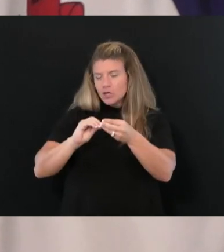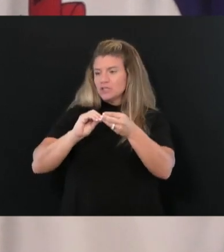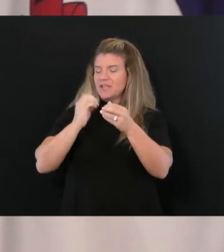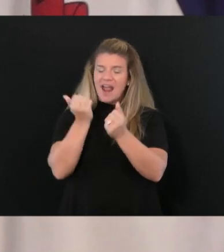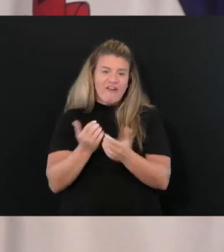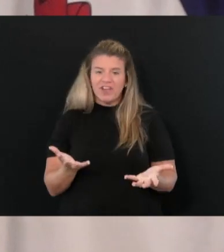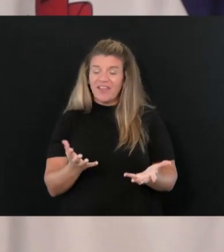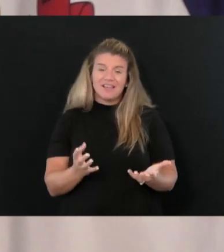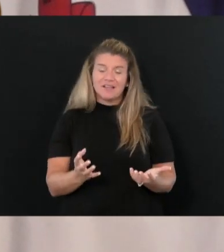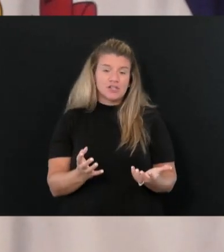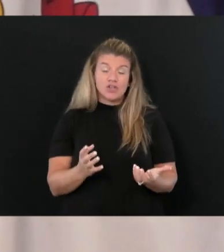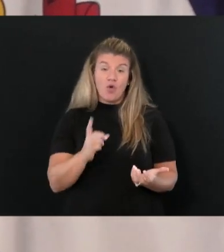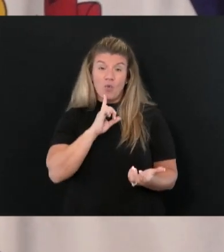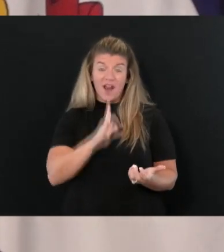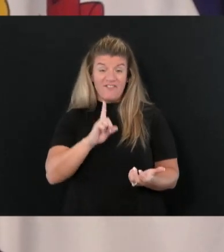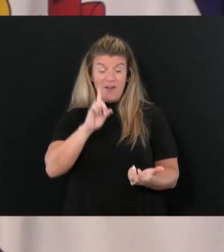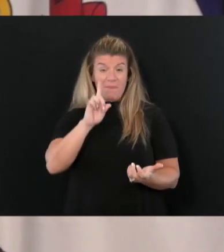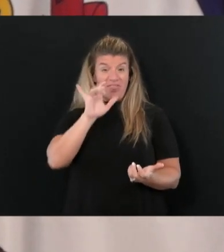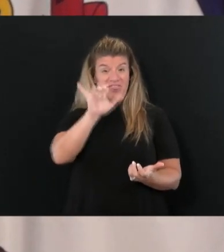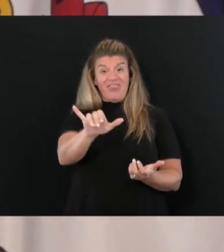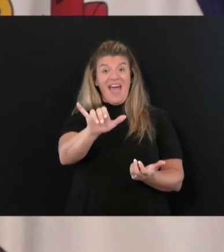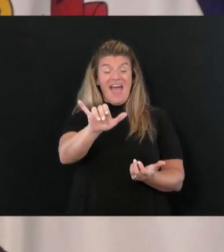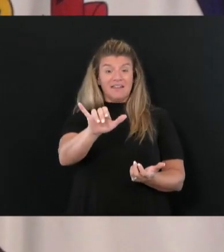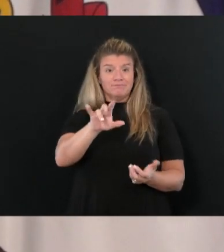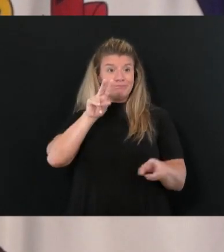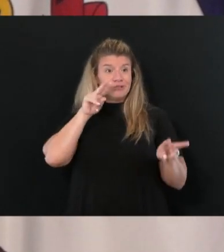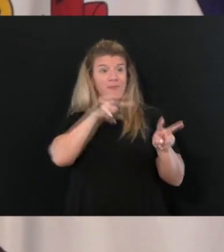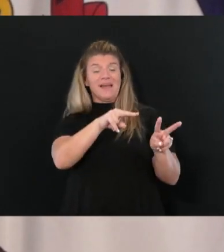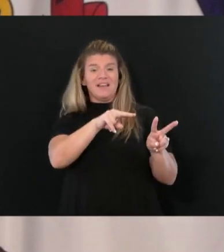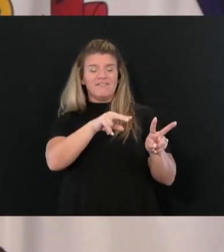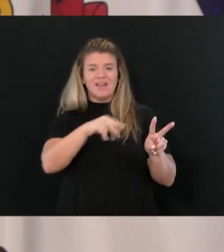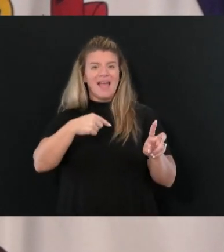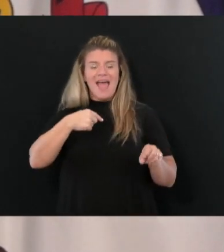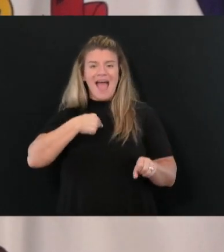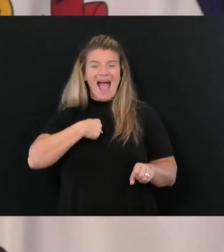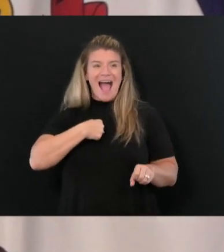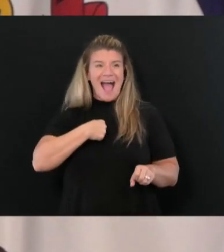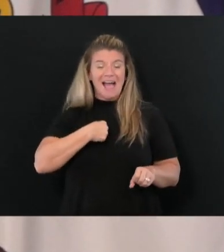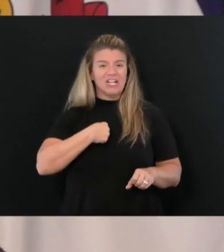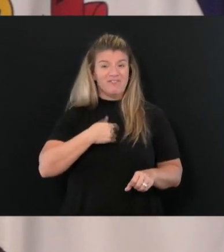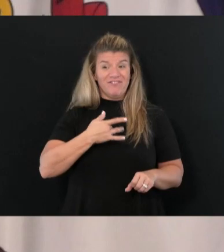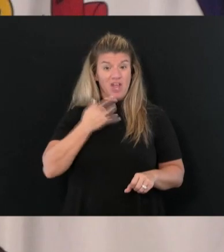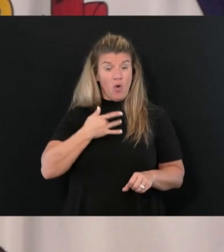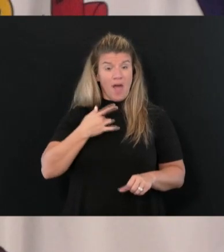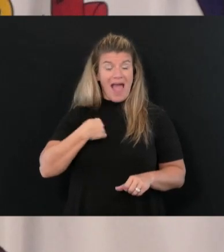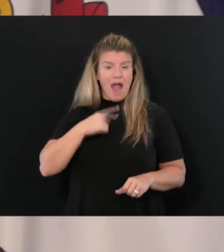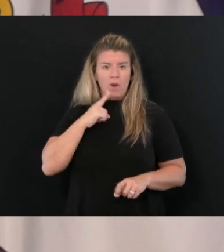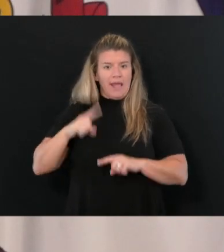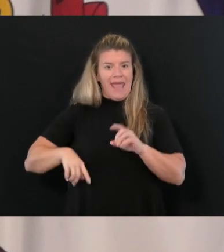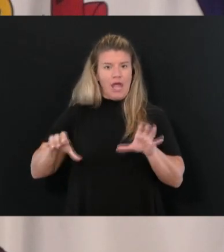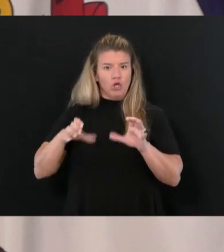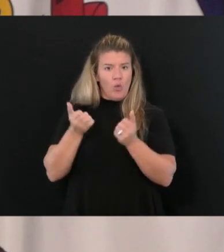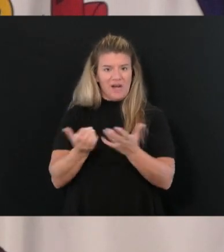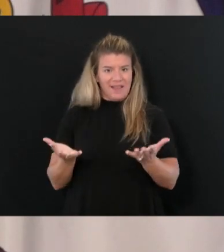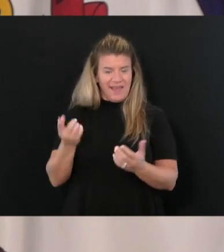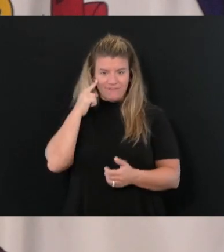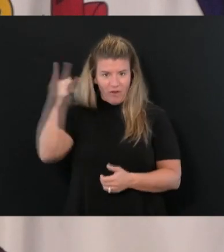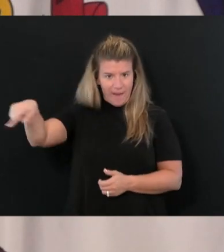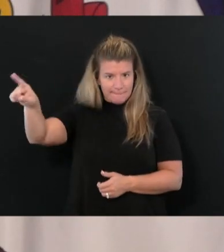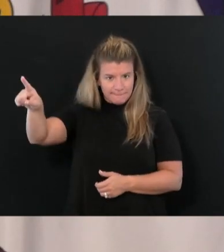so from that standpoint, I don't think that I can do anything, you know, and I